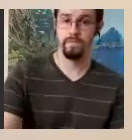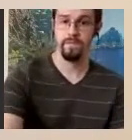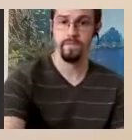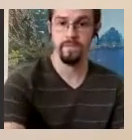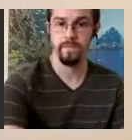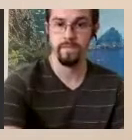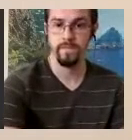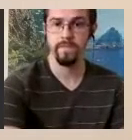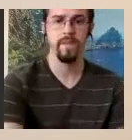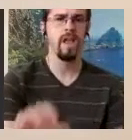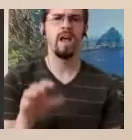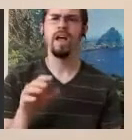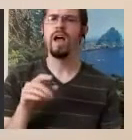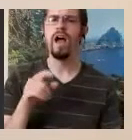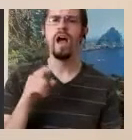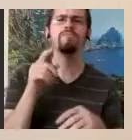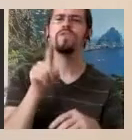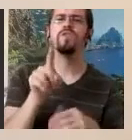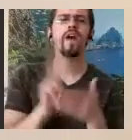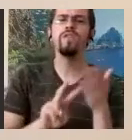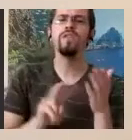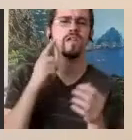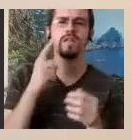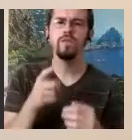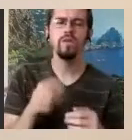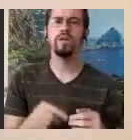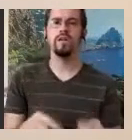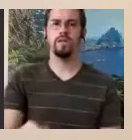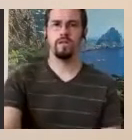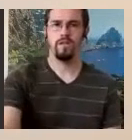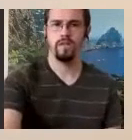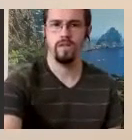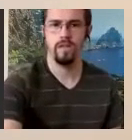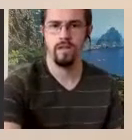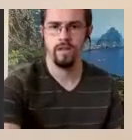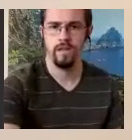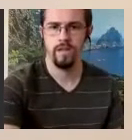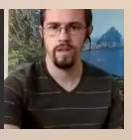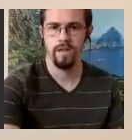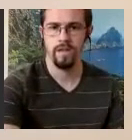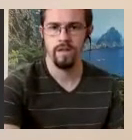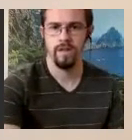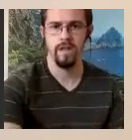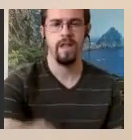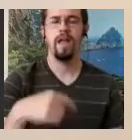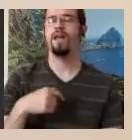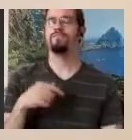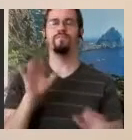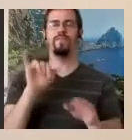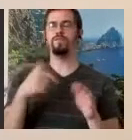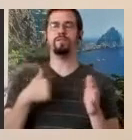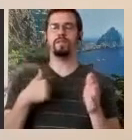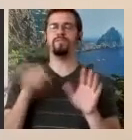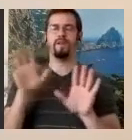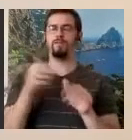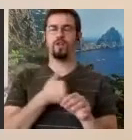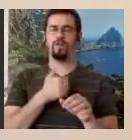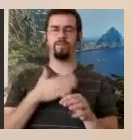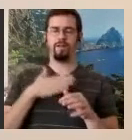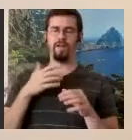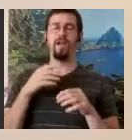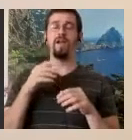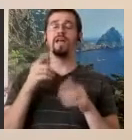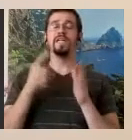I can't hear you. I can't hear you. I had to unmute. No, don't worry, that was me. Okay. Sometimes